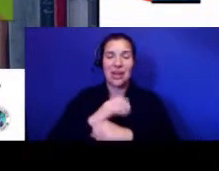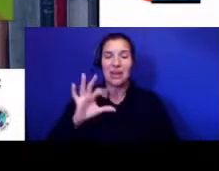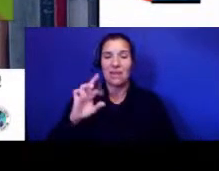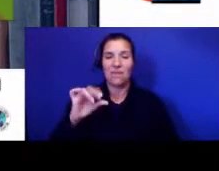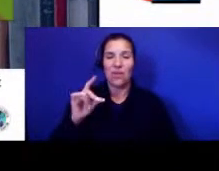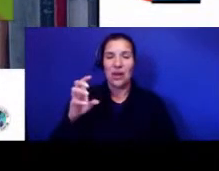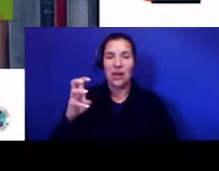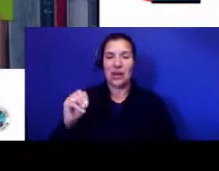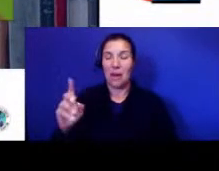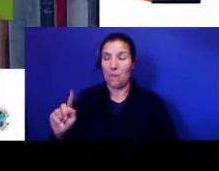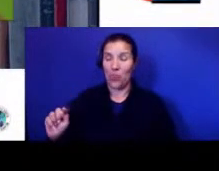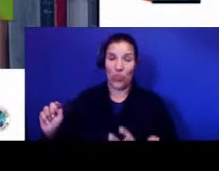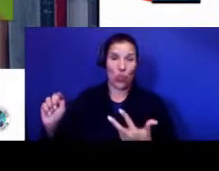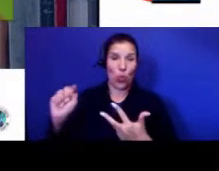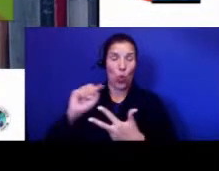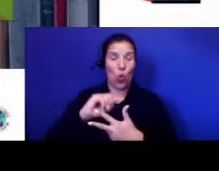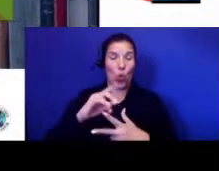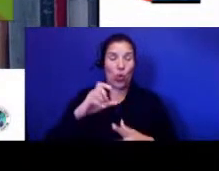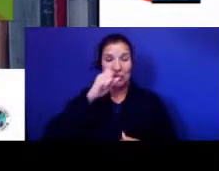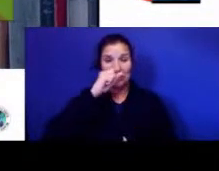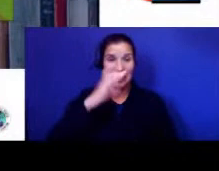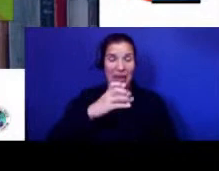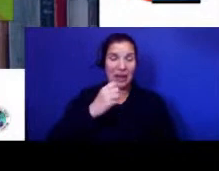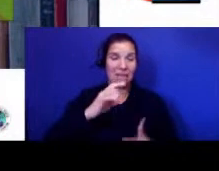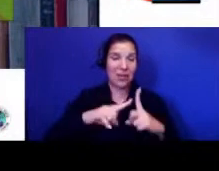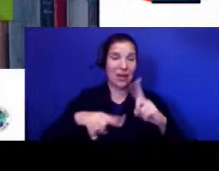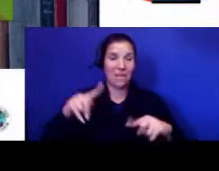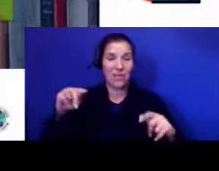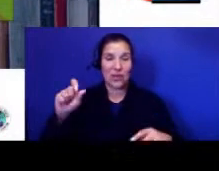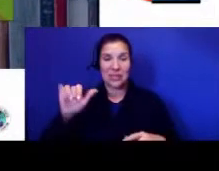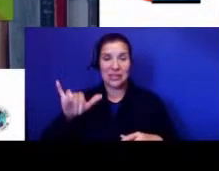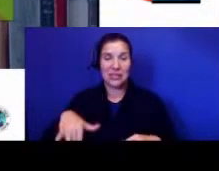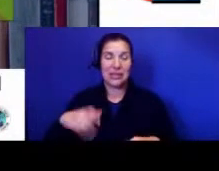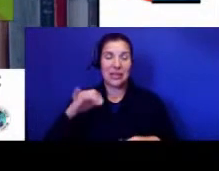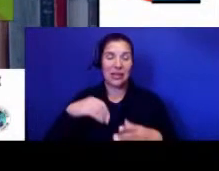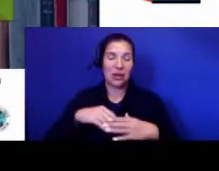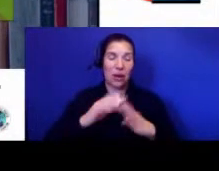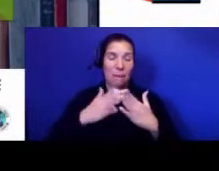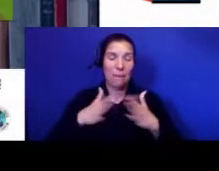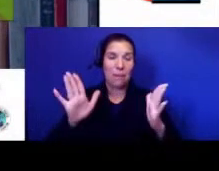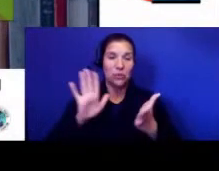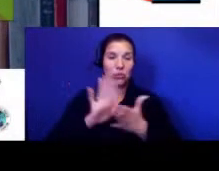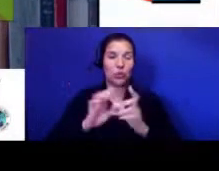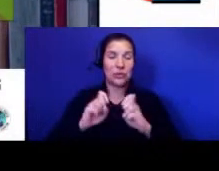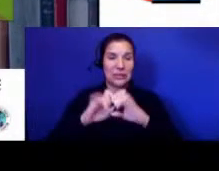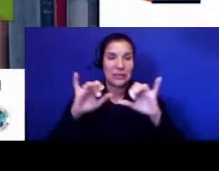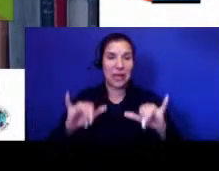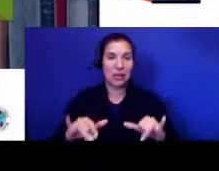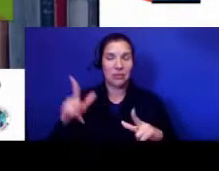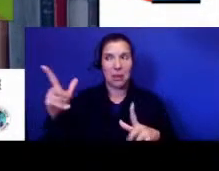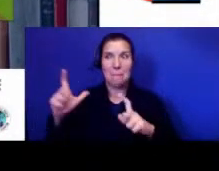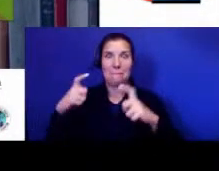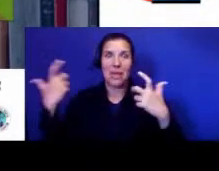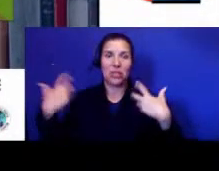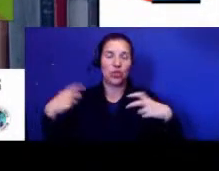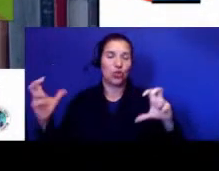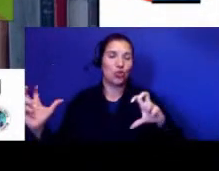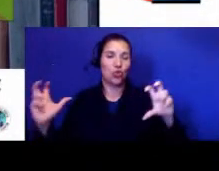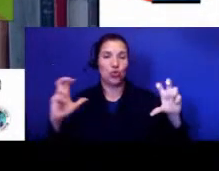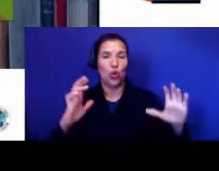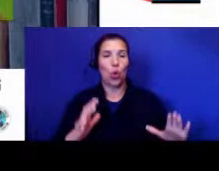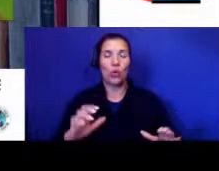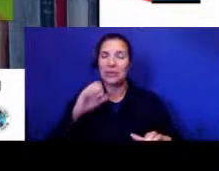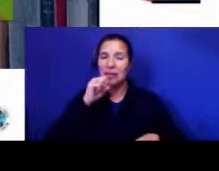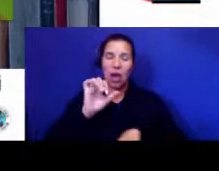movement behind these attacks on diversities of our public school systems is backed by major donors. These are not